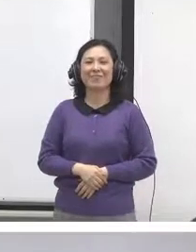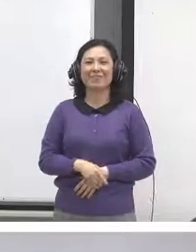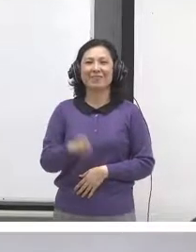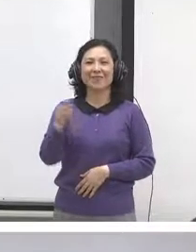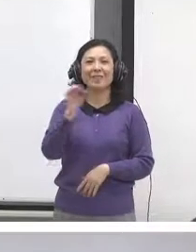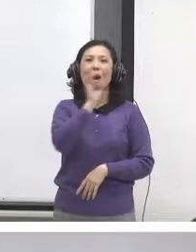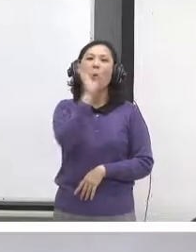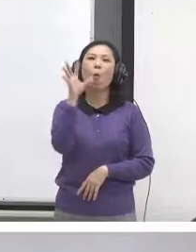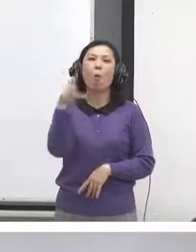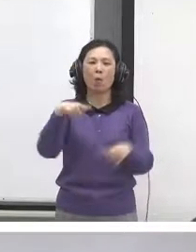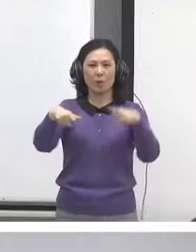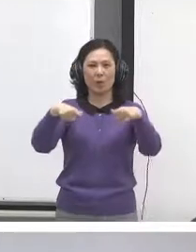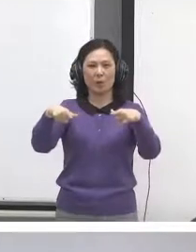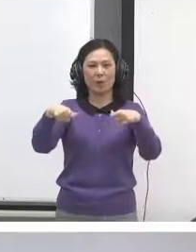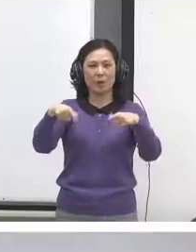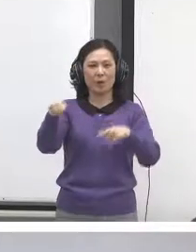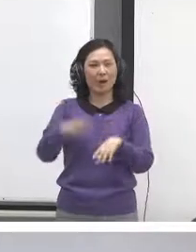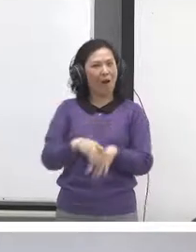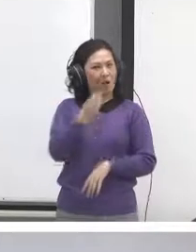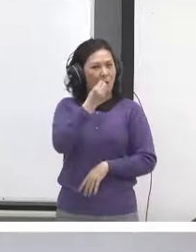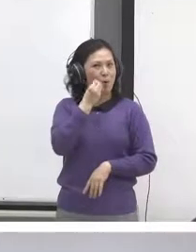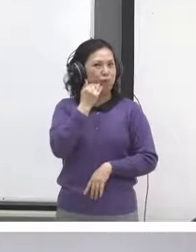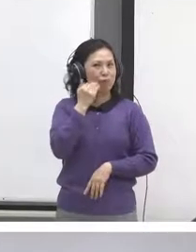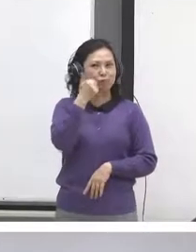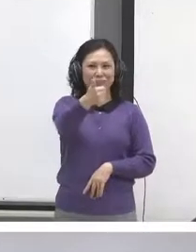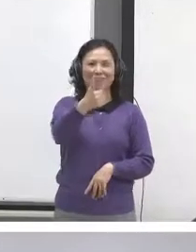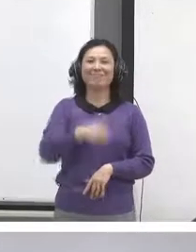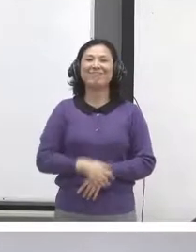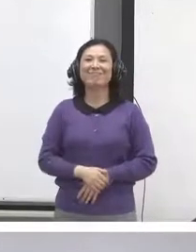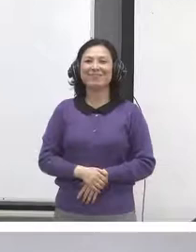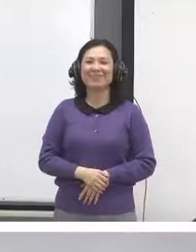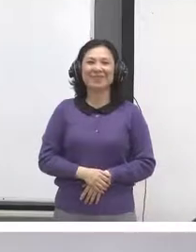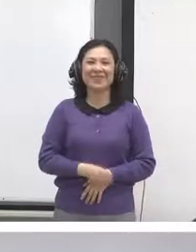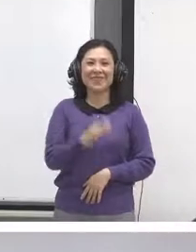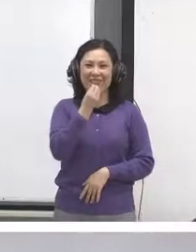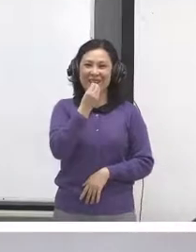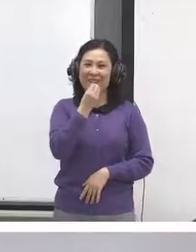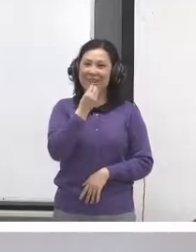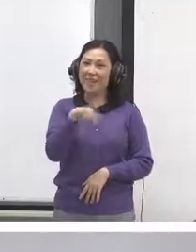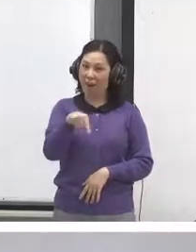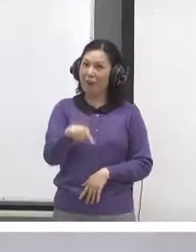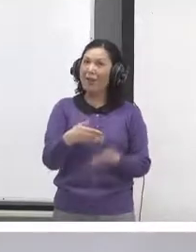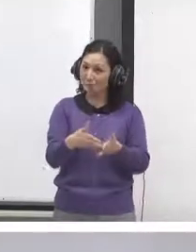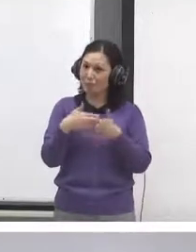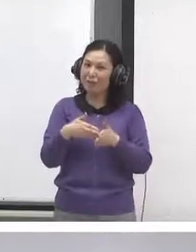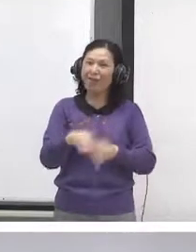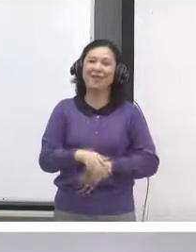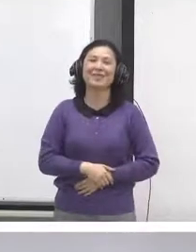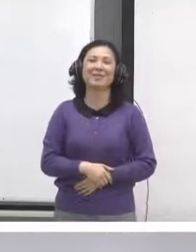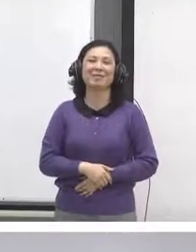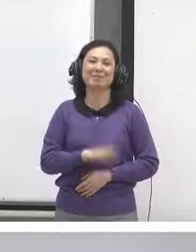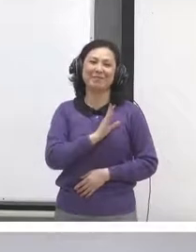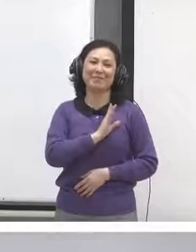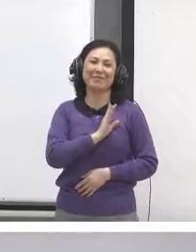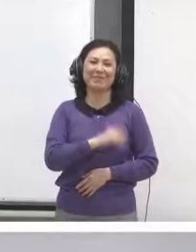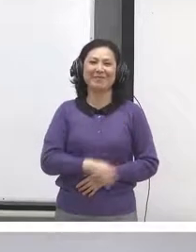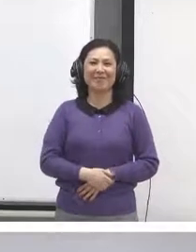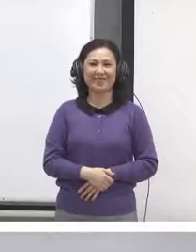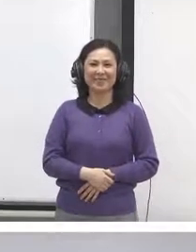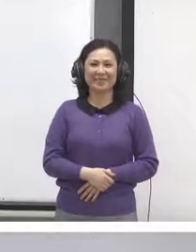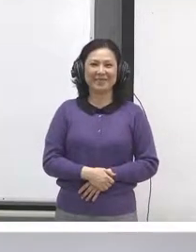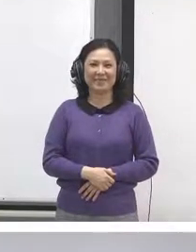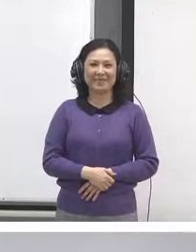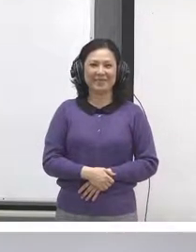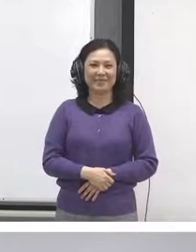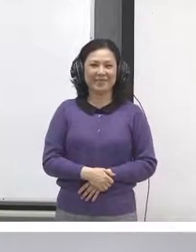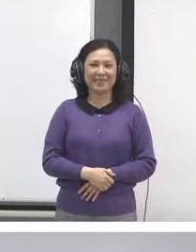the food is great. Food is important, okay. Then the people from South